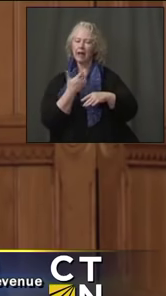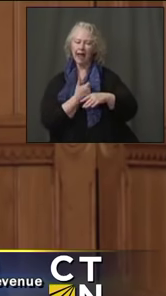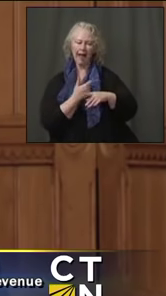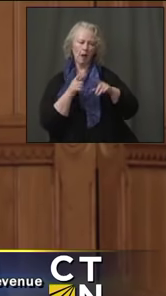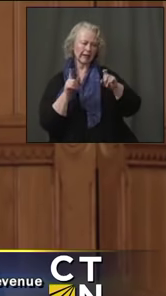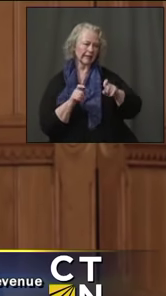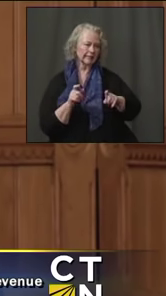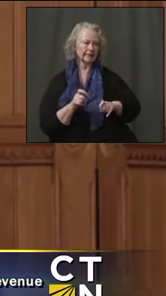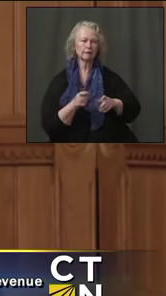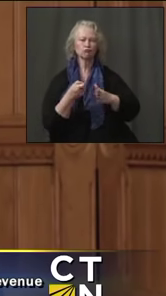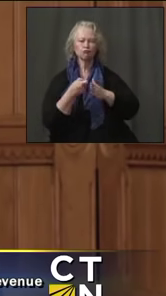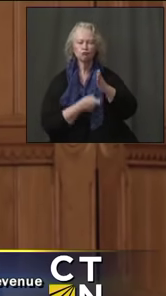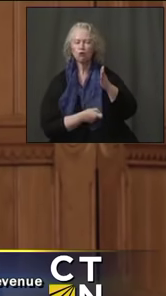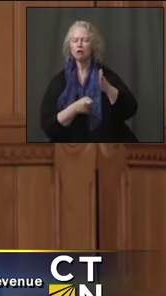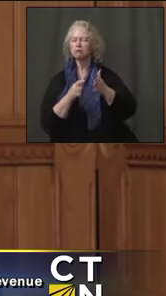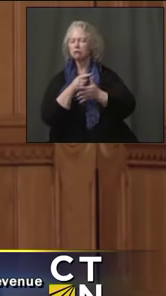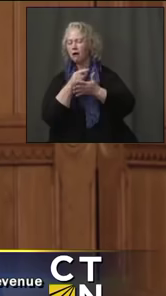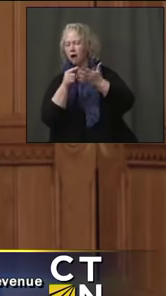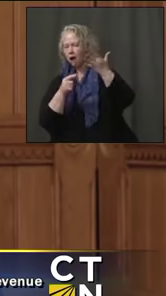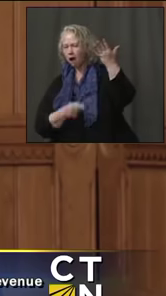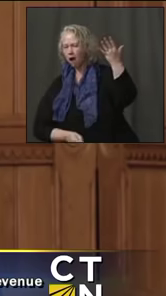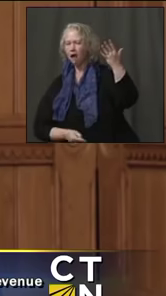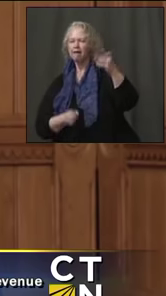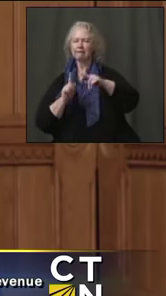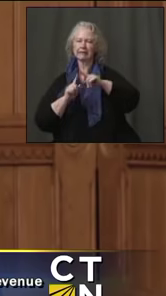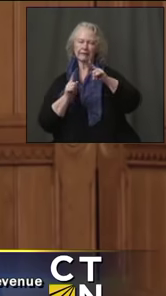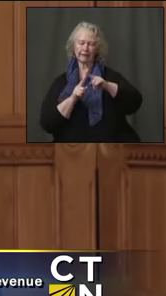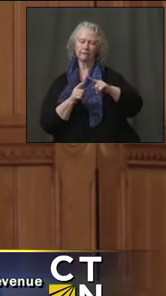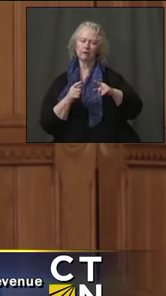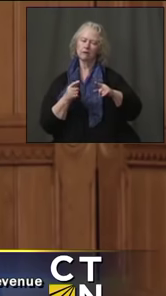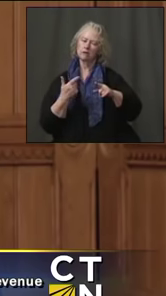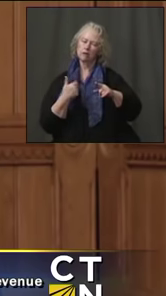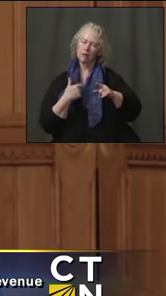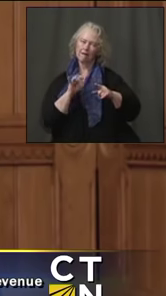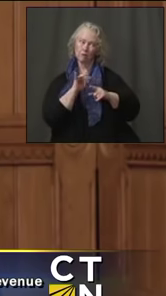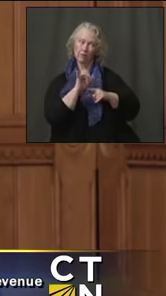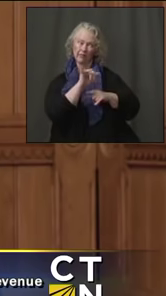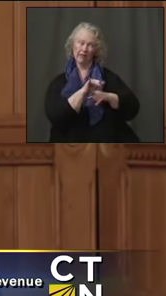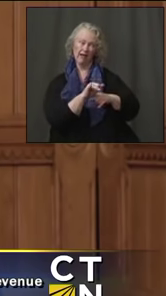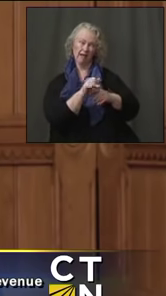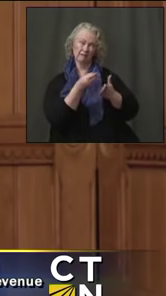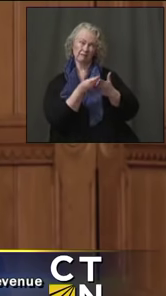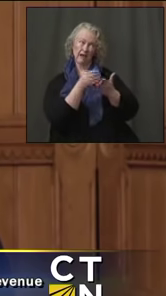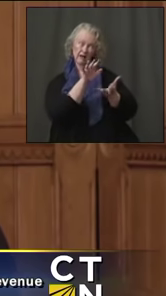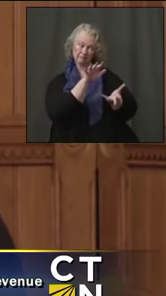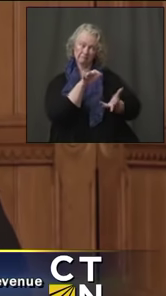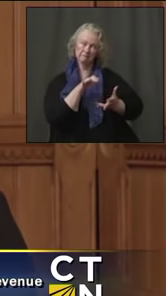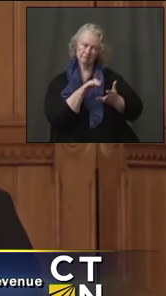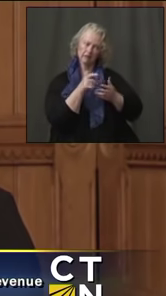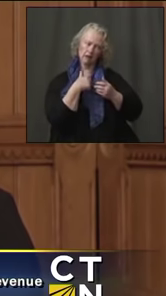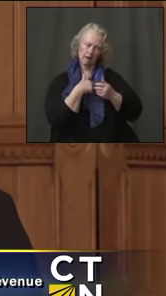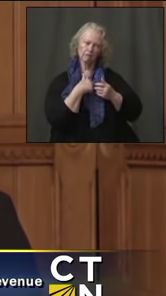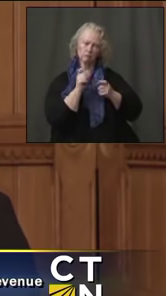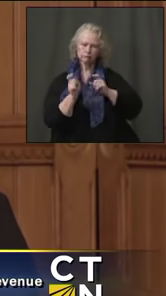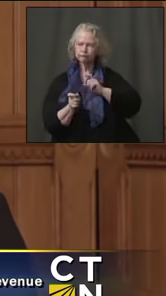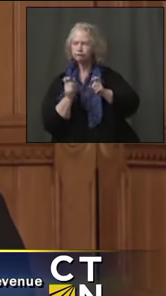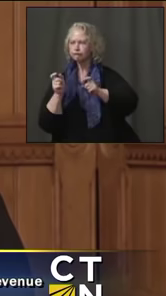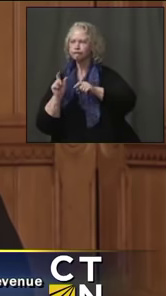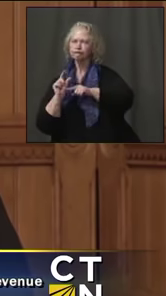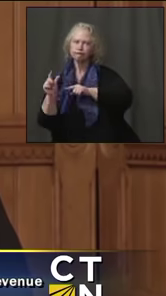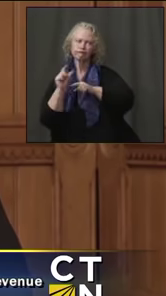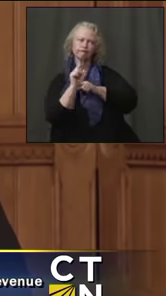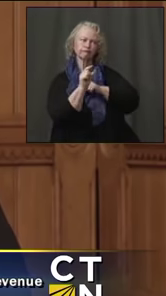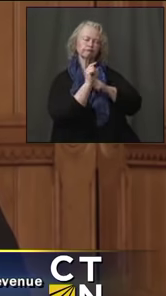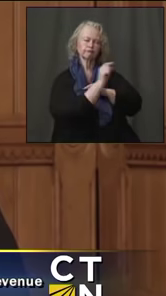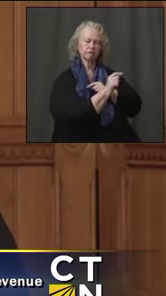So that pot of money will need to be stretched to support a broad array of stakeholders. But again, just to be clear, we